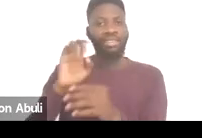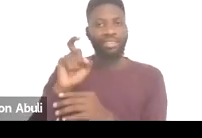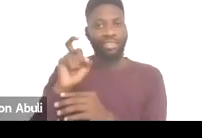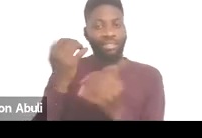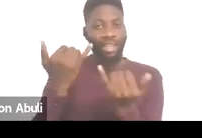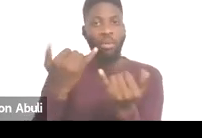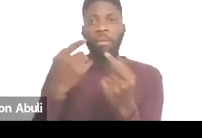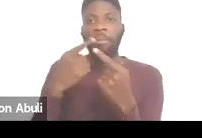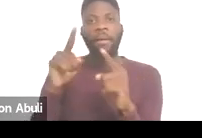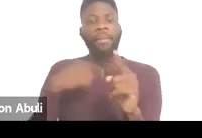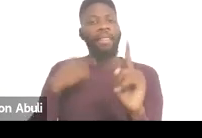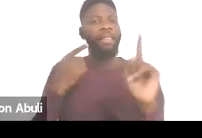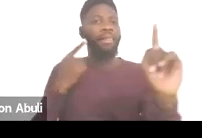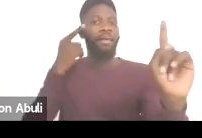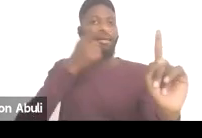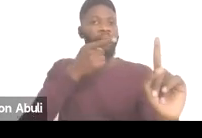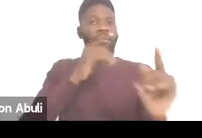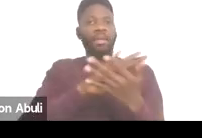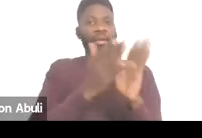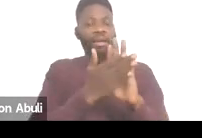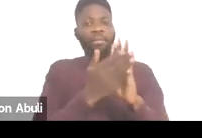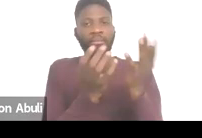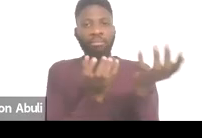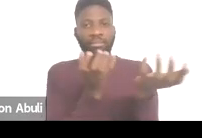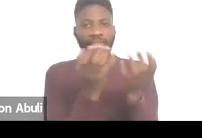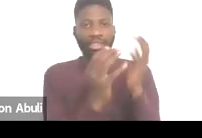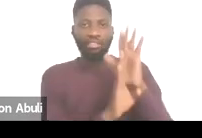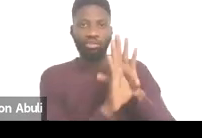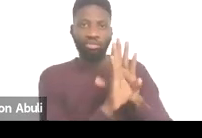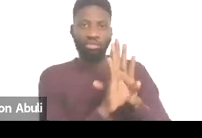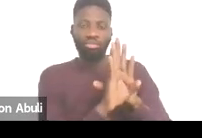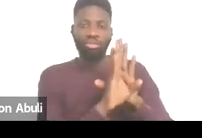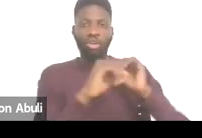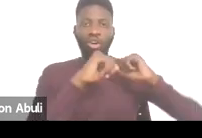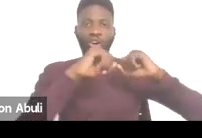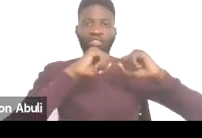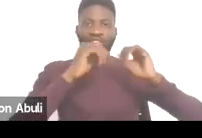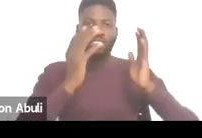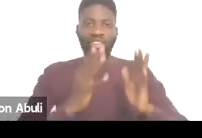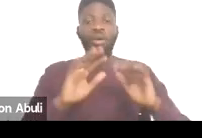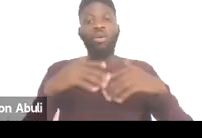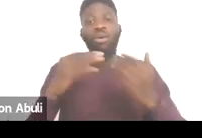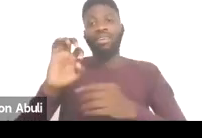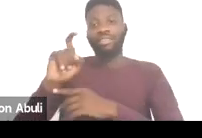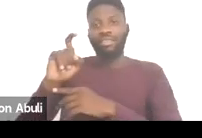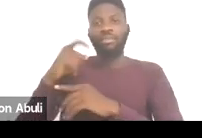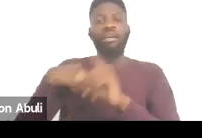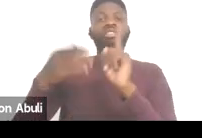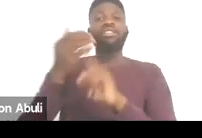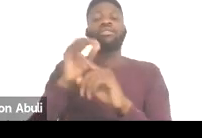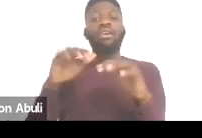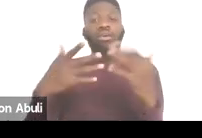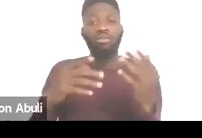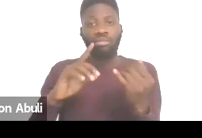but I want to become a business development officer or executive. How do I get myself there? One, I'll learn